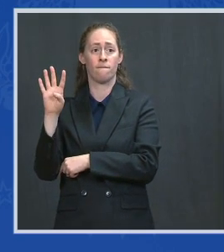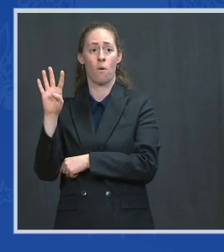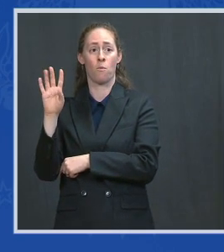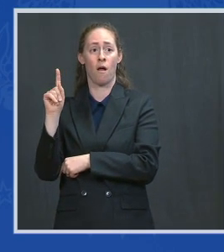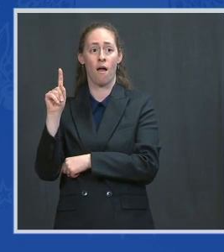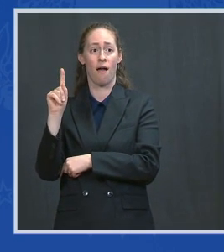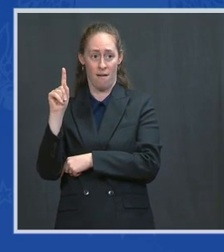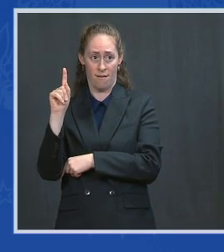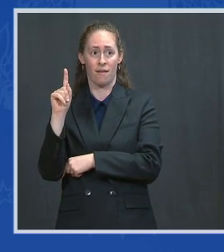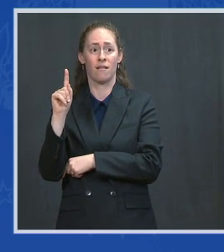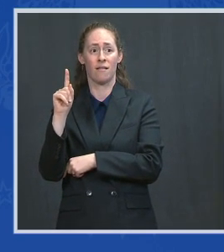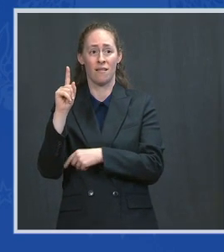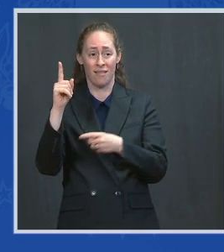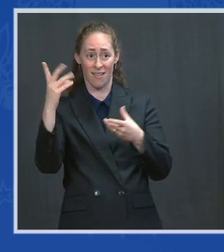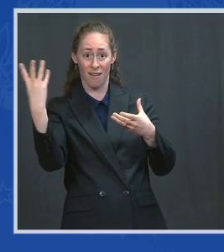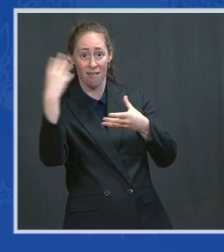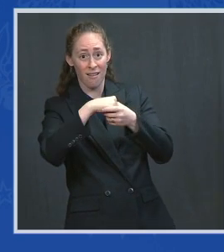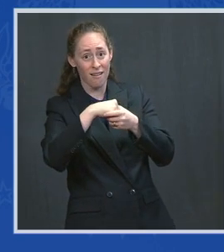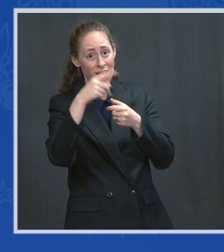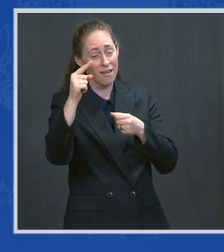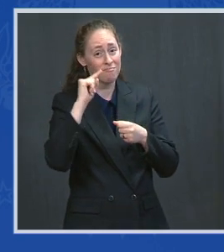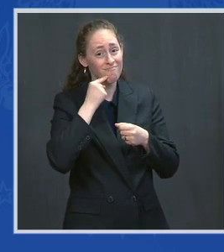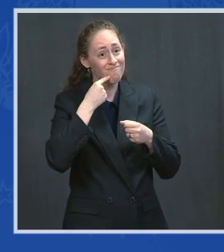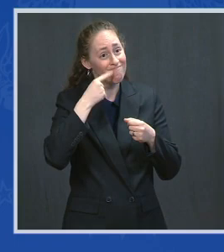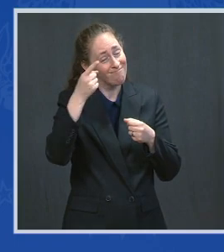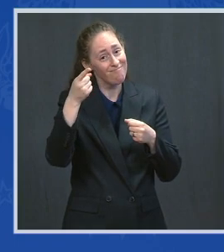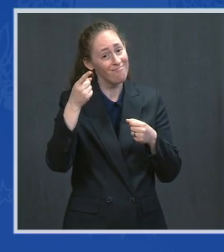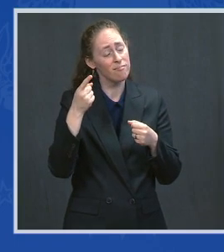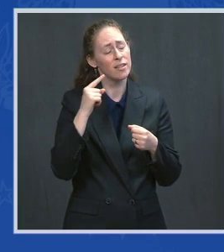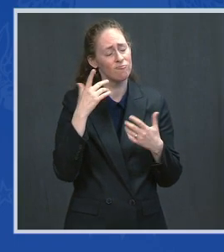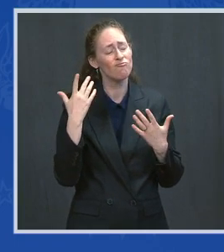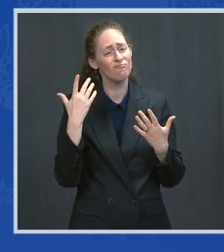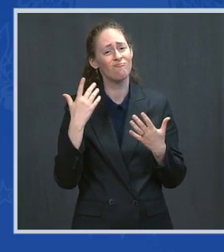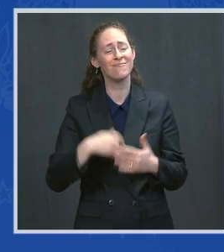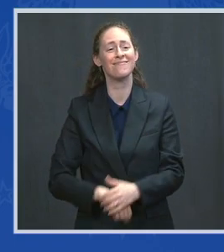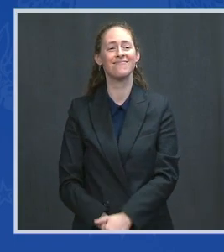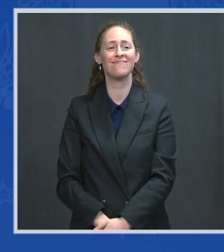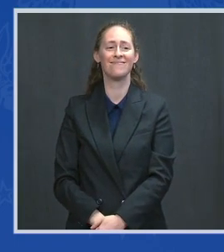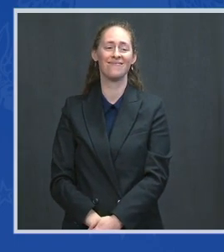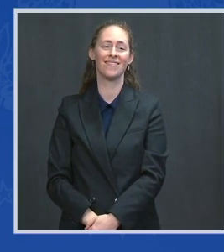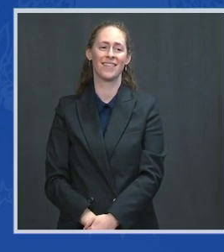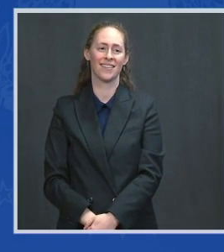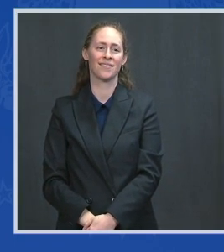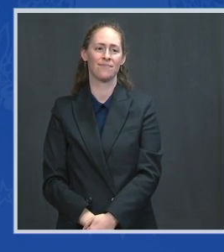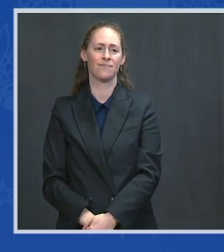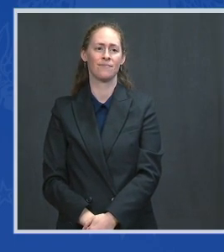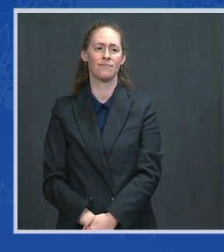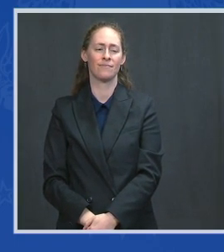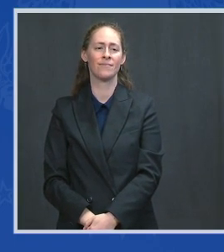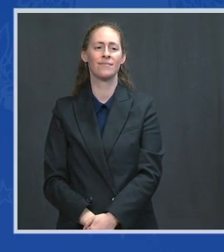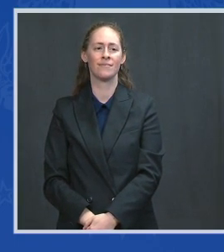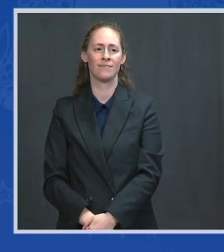94-1. State Representative Grace Meng and Judy Chu, who helped deliver a